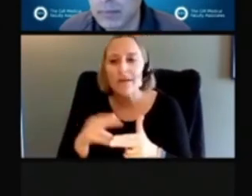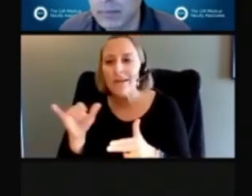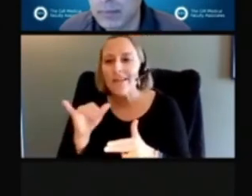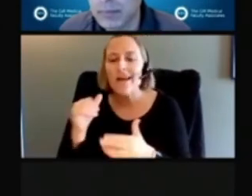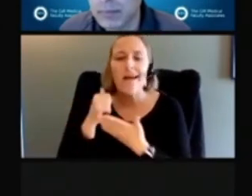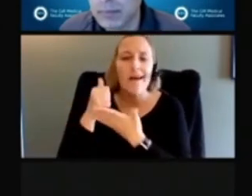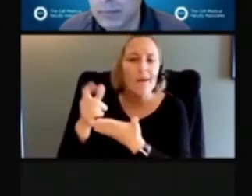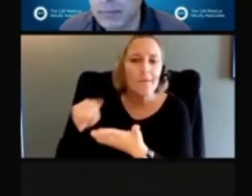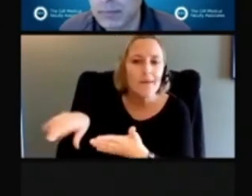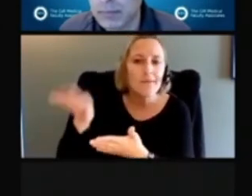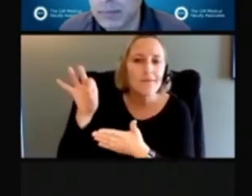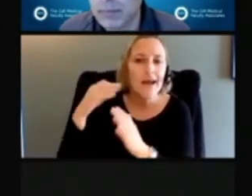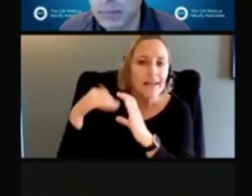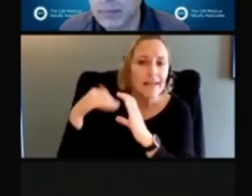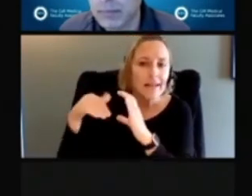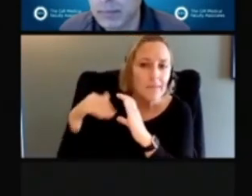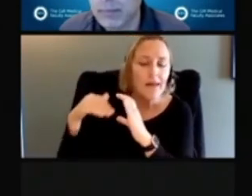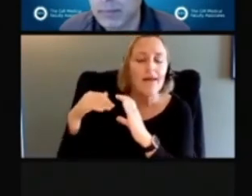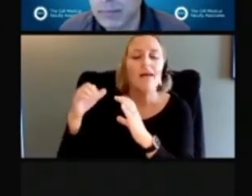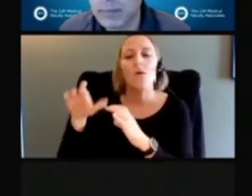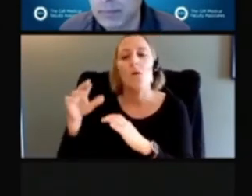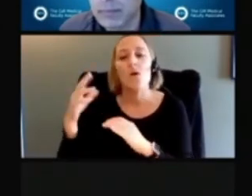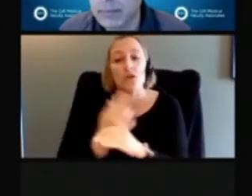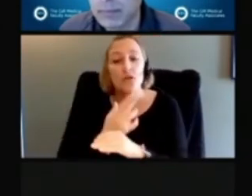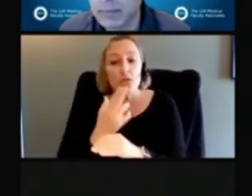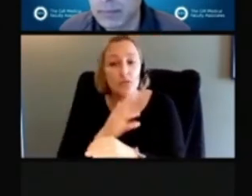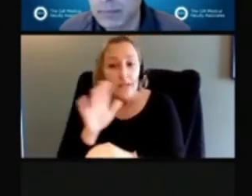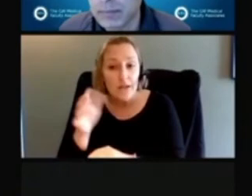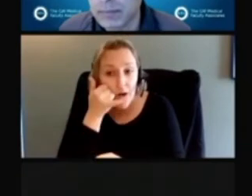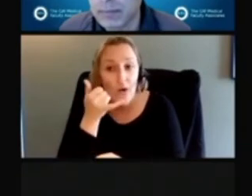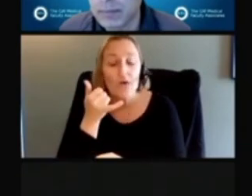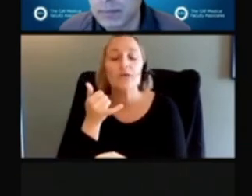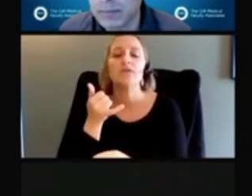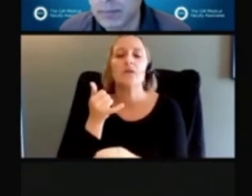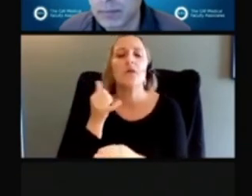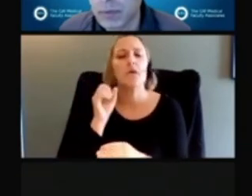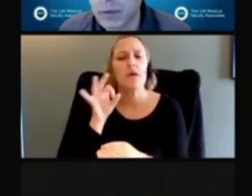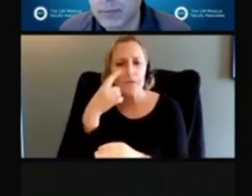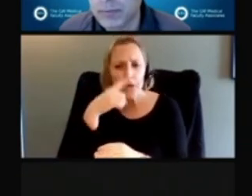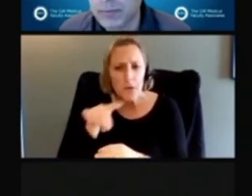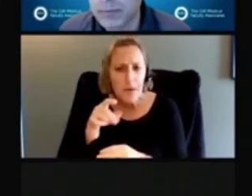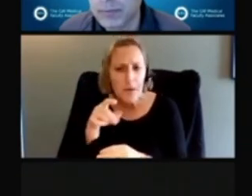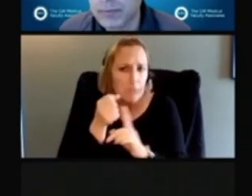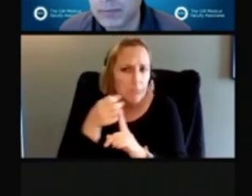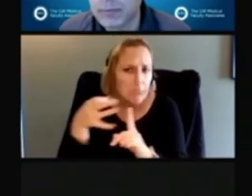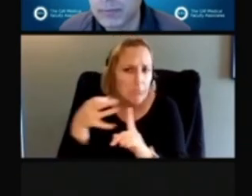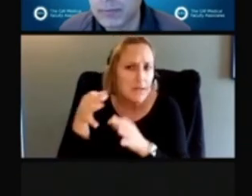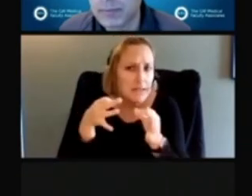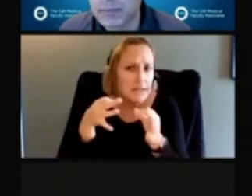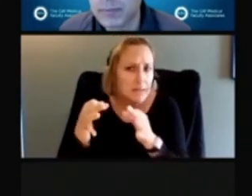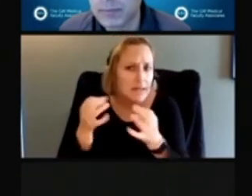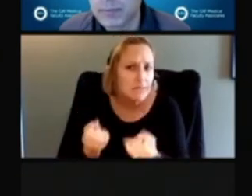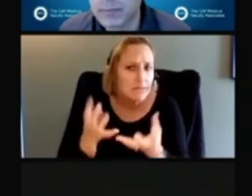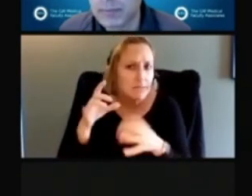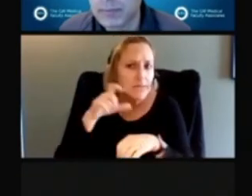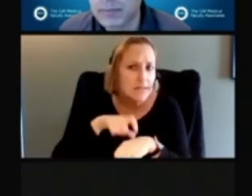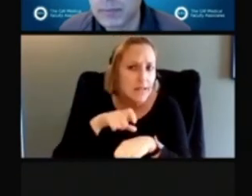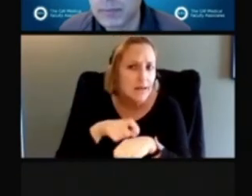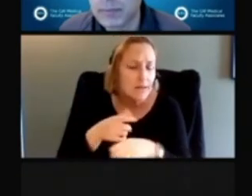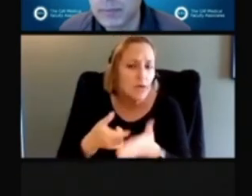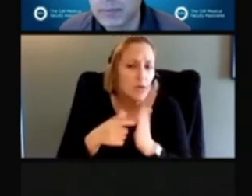an email address or learn how to use their phone. So if you could just talk about the amount of time that was needed to do all of those things you